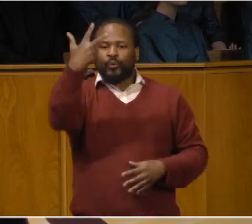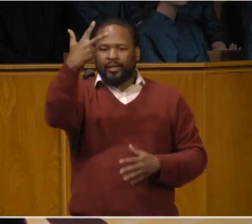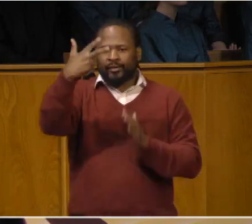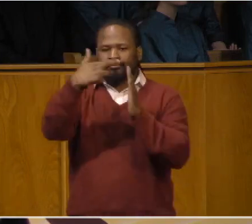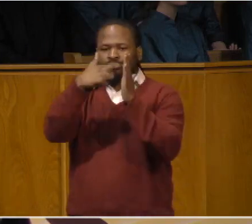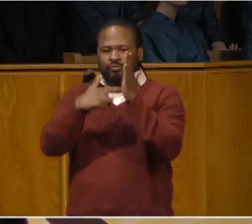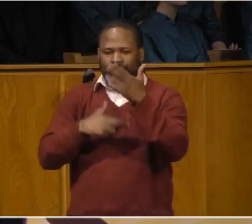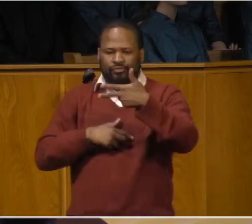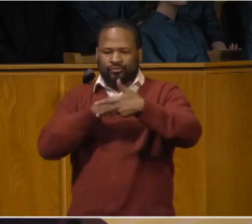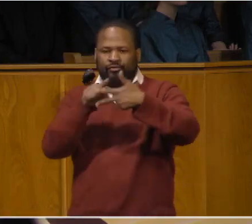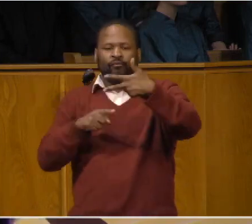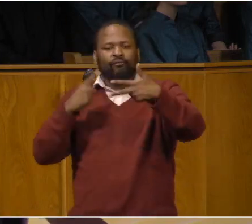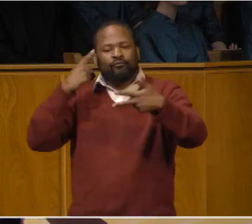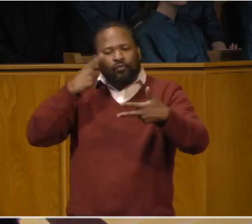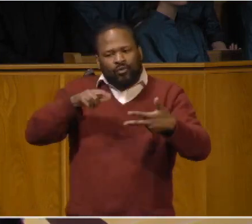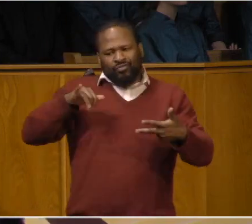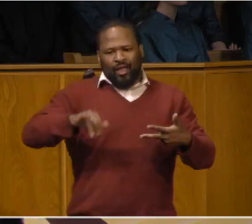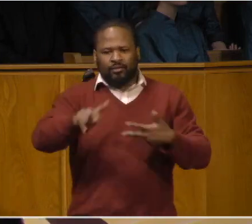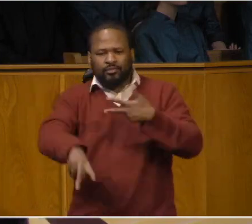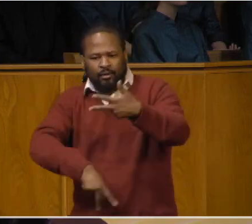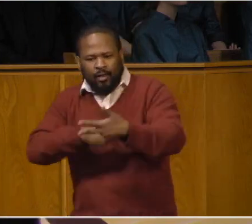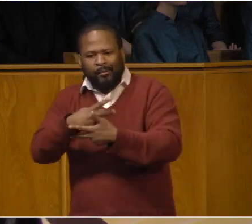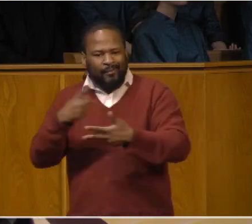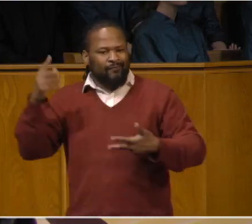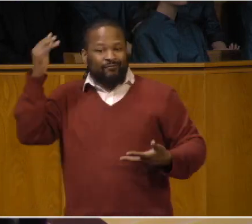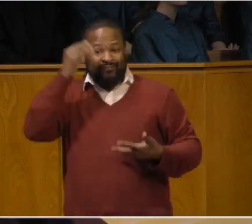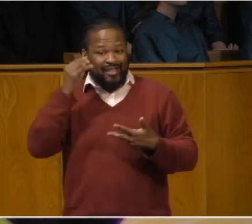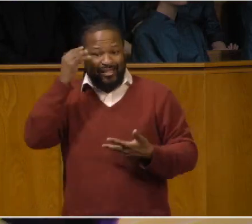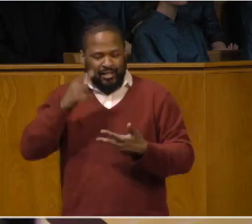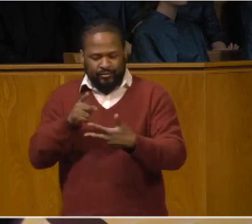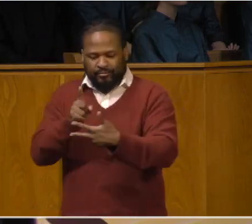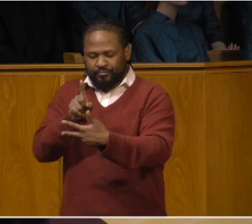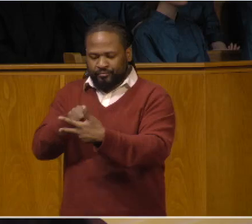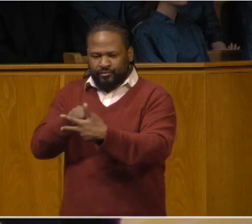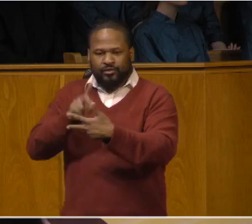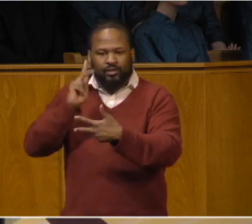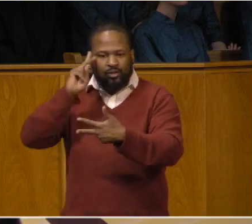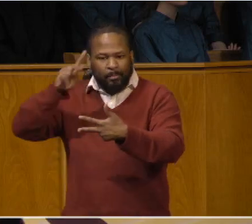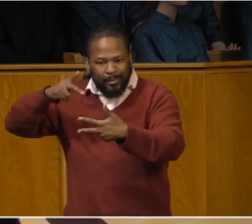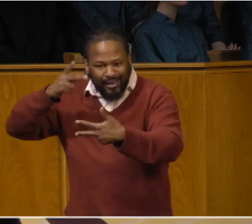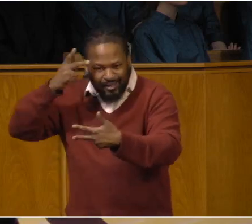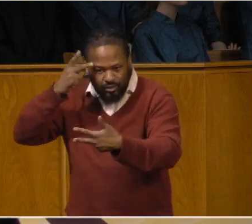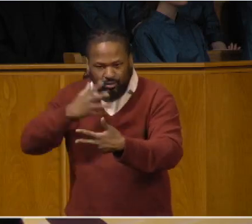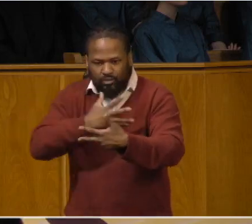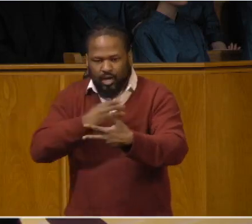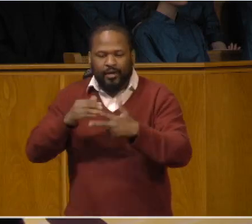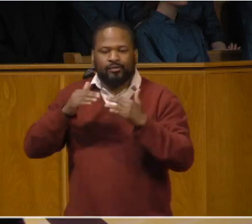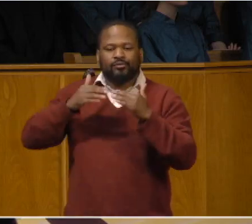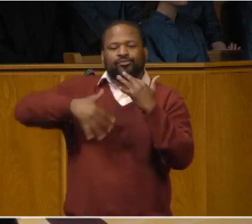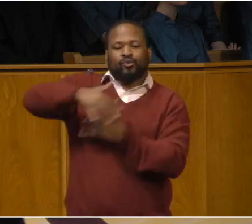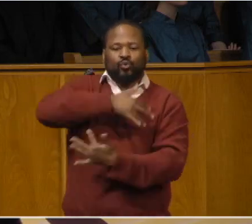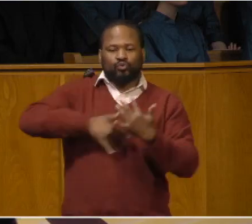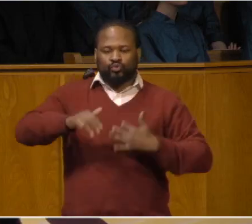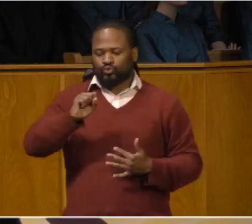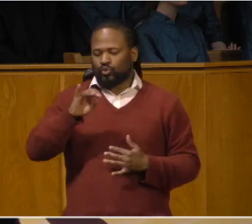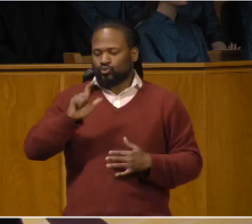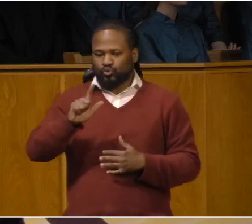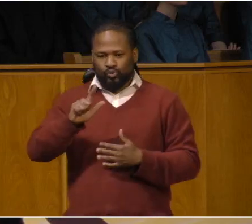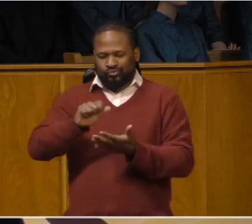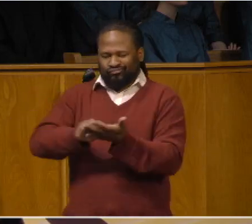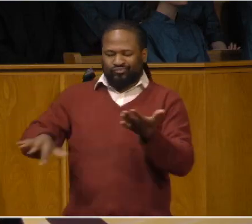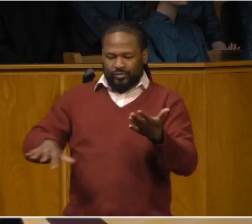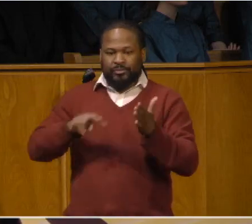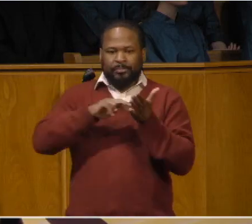thinking. First, it involves political and social liberation, the elimination of